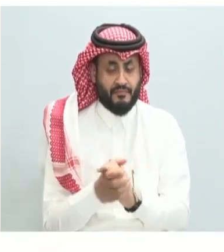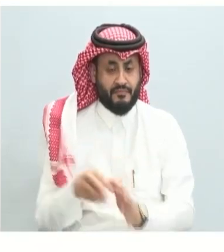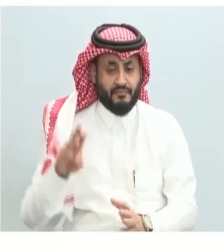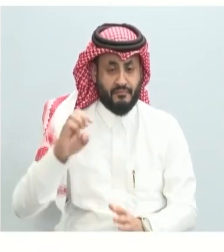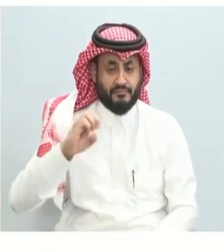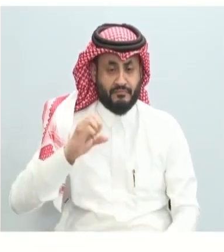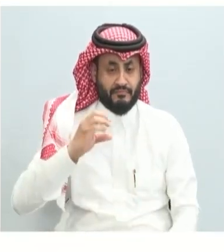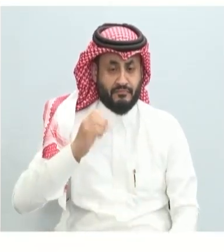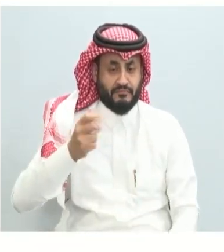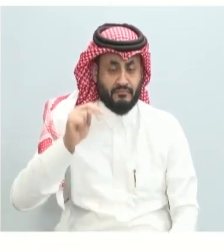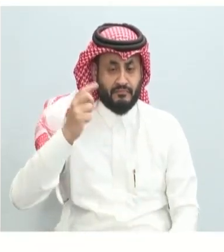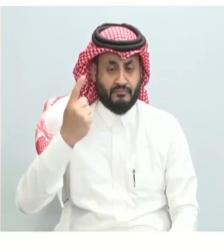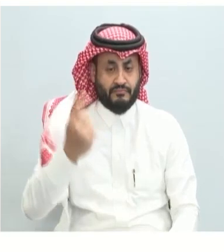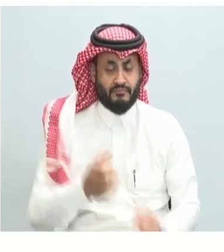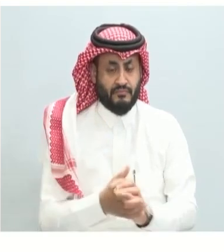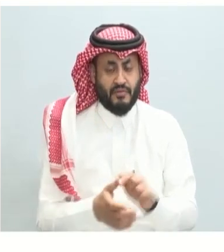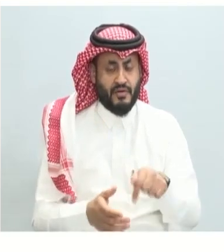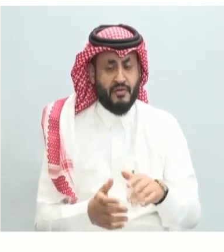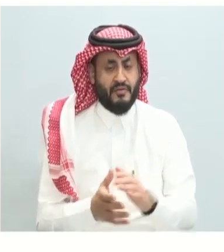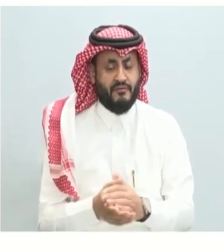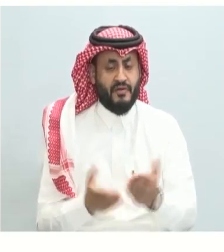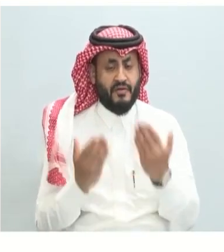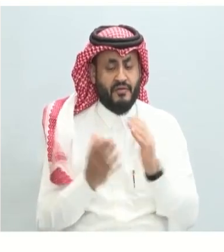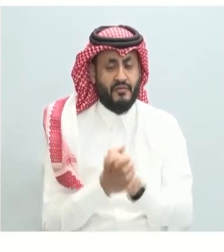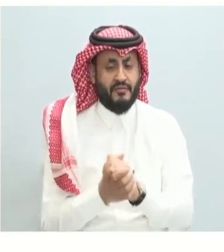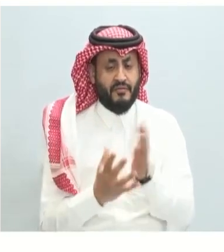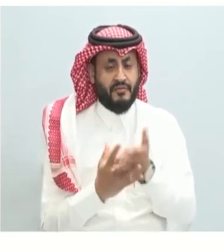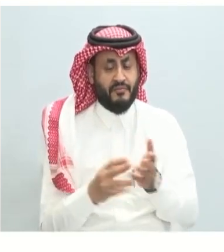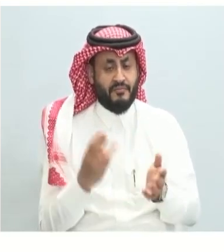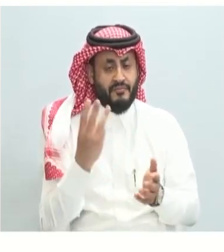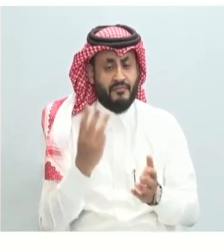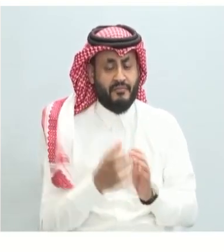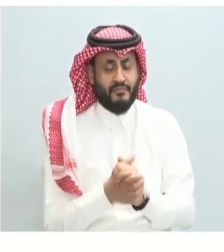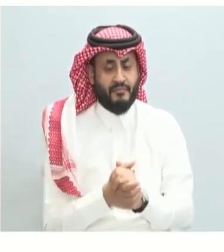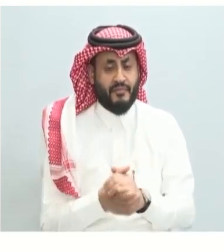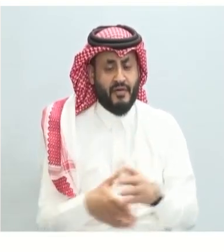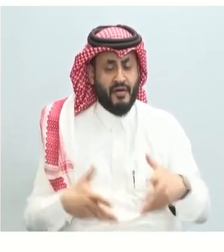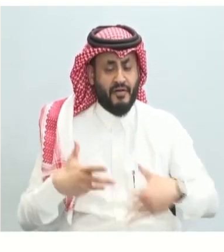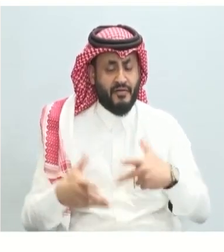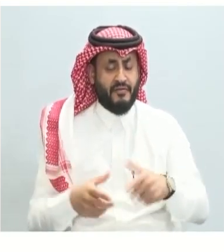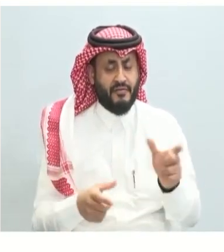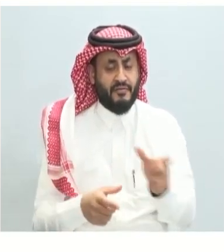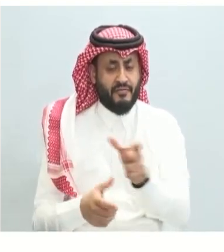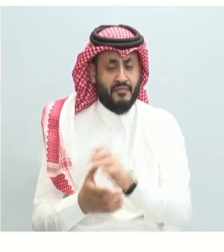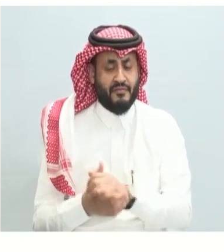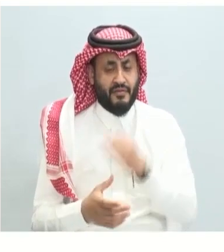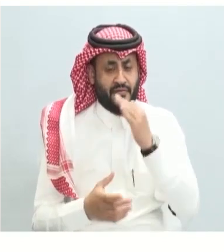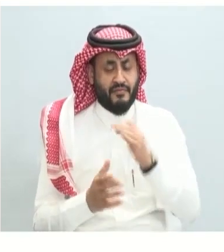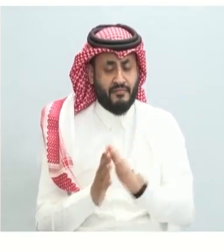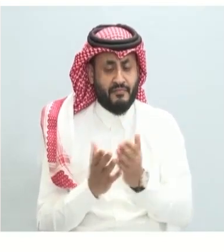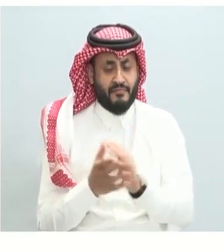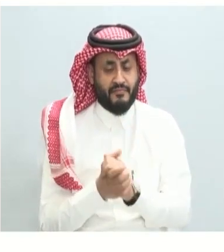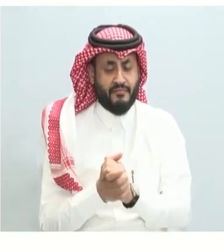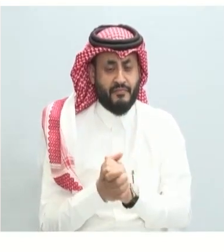is Weekend 1 and today inshallah we will cover Unit 3, Feelings and Things, Phonics on